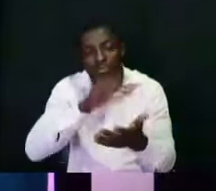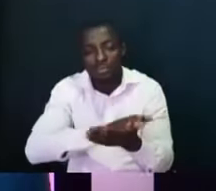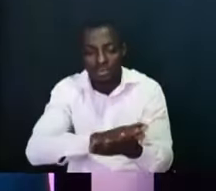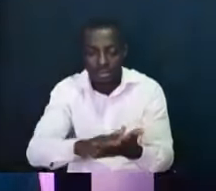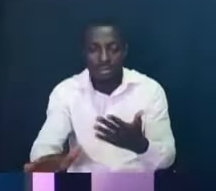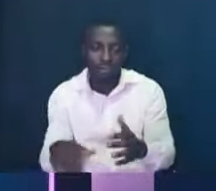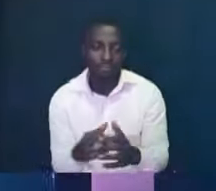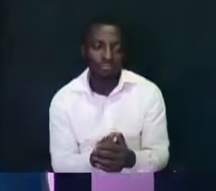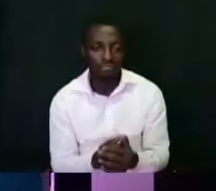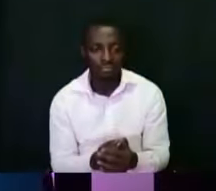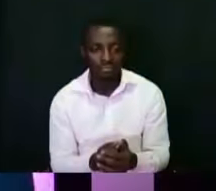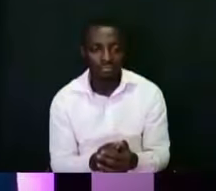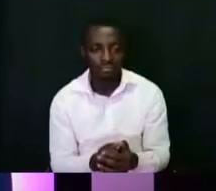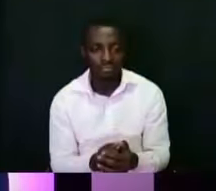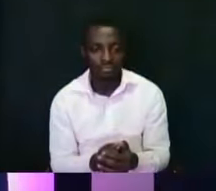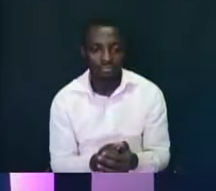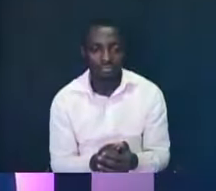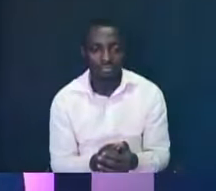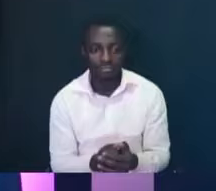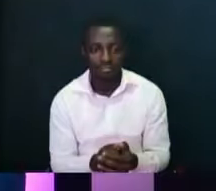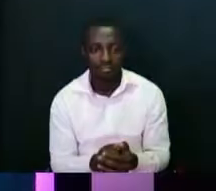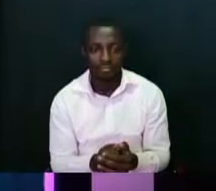interpret. Anasu se uchirichirimu.